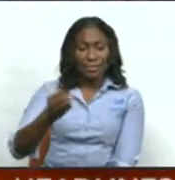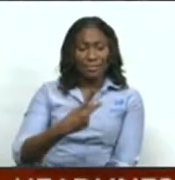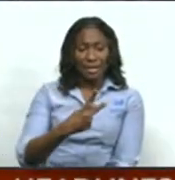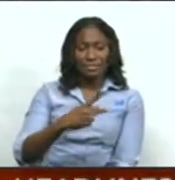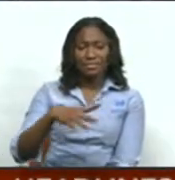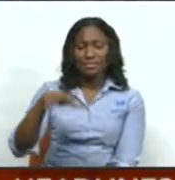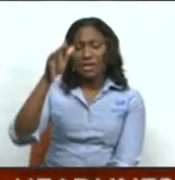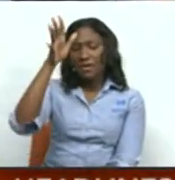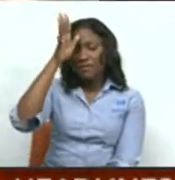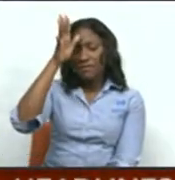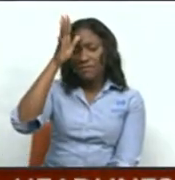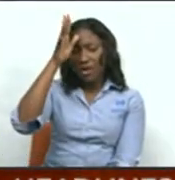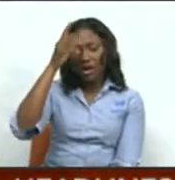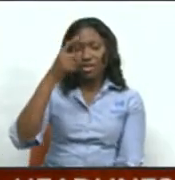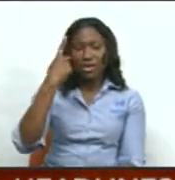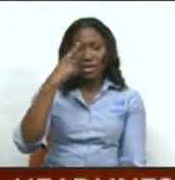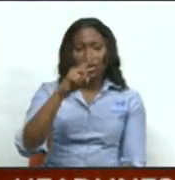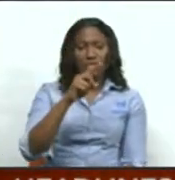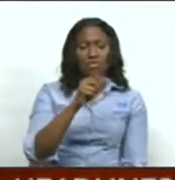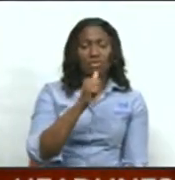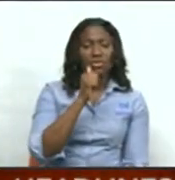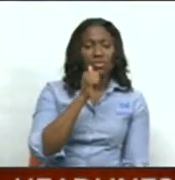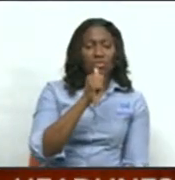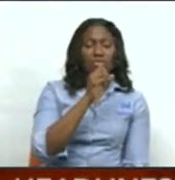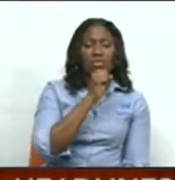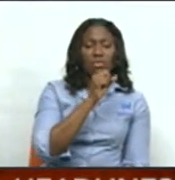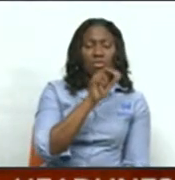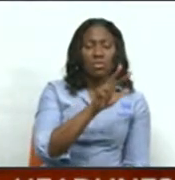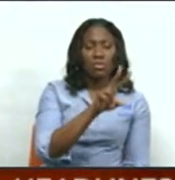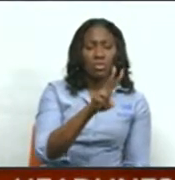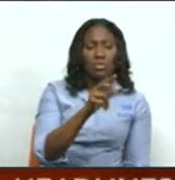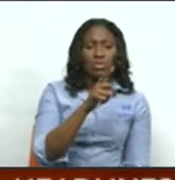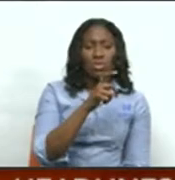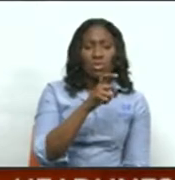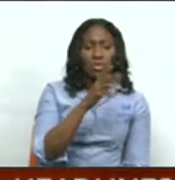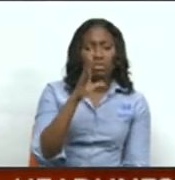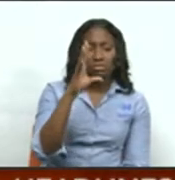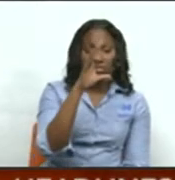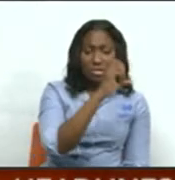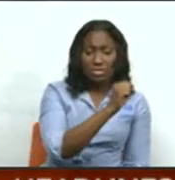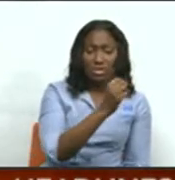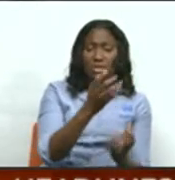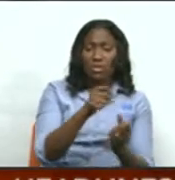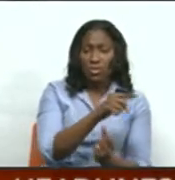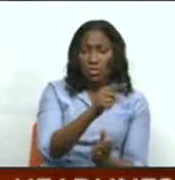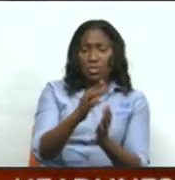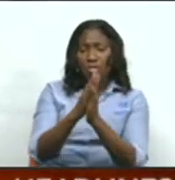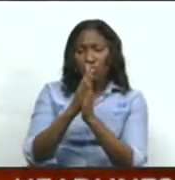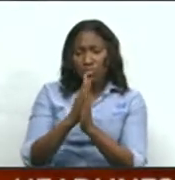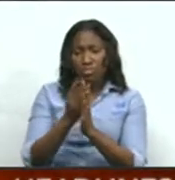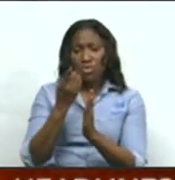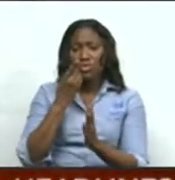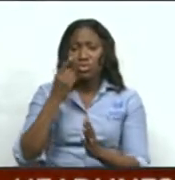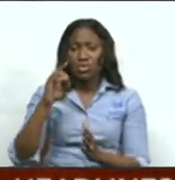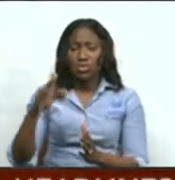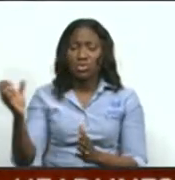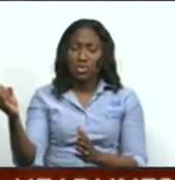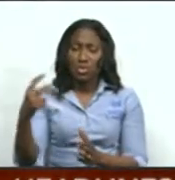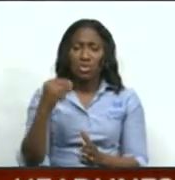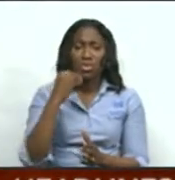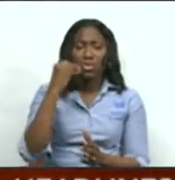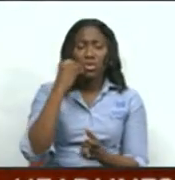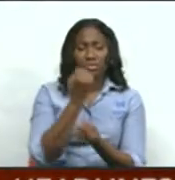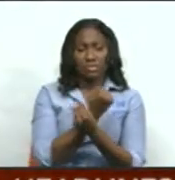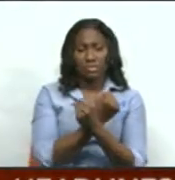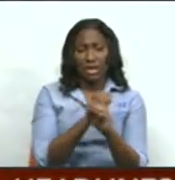Missing 32-year-old Akisha Worrell is tonight asking the nation to pray for his daughter's safe return. It's been 11 days since the Pitti Valley